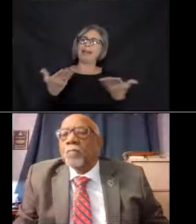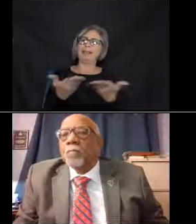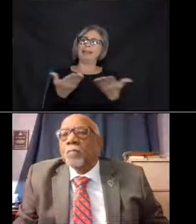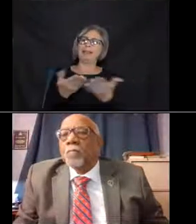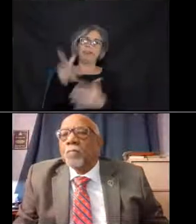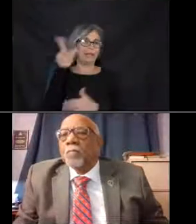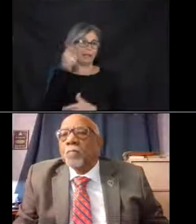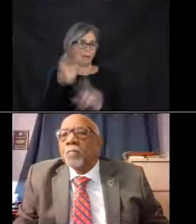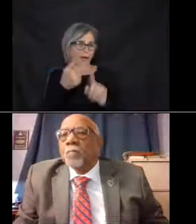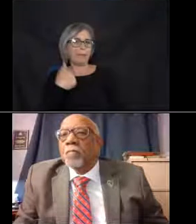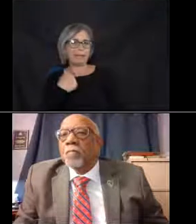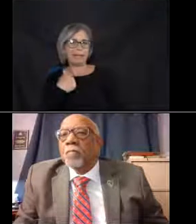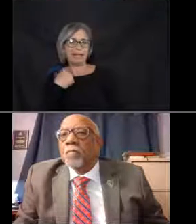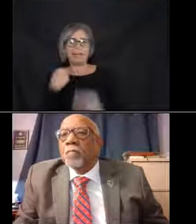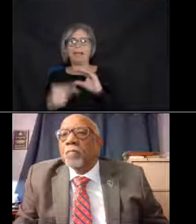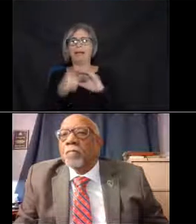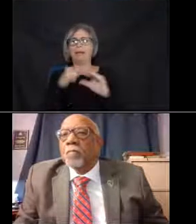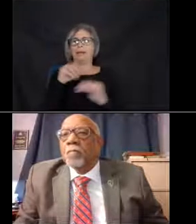me. My email be